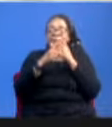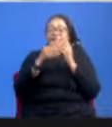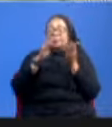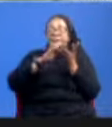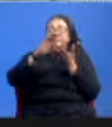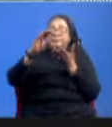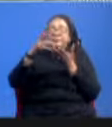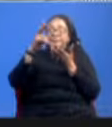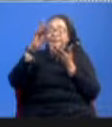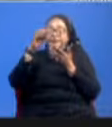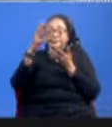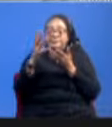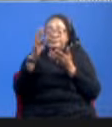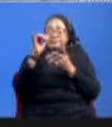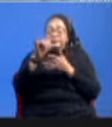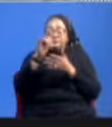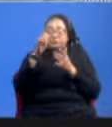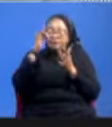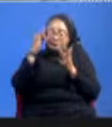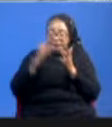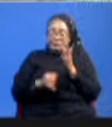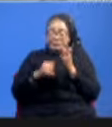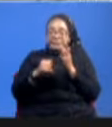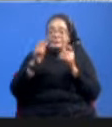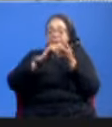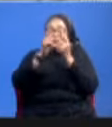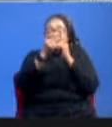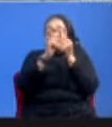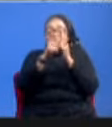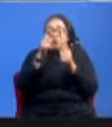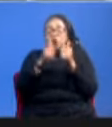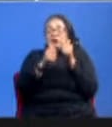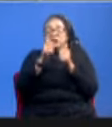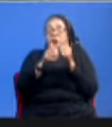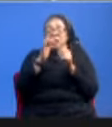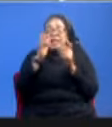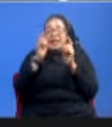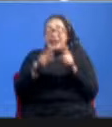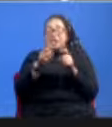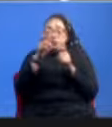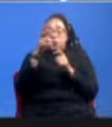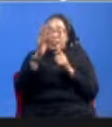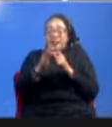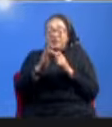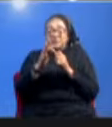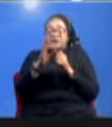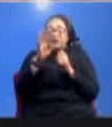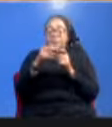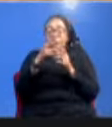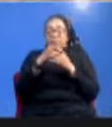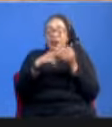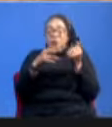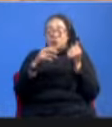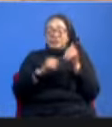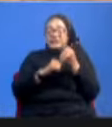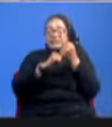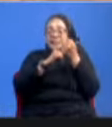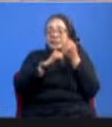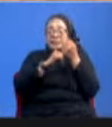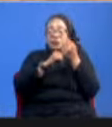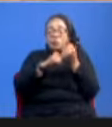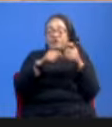2024 with the latest adjustment will require two-thirds support from both houses. We have also